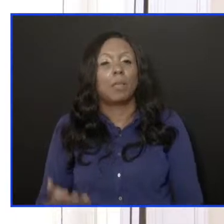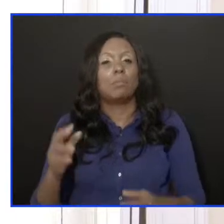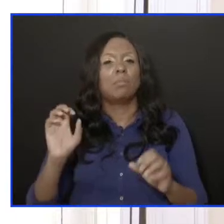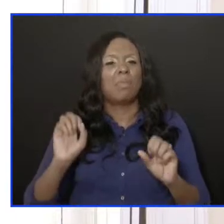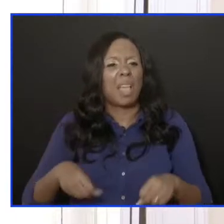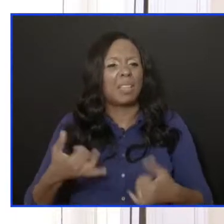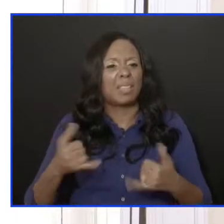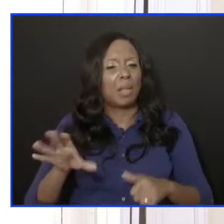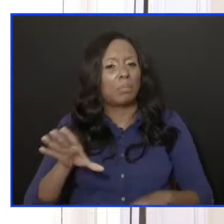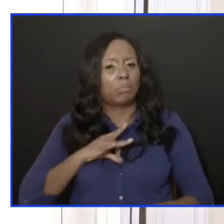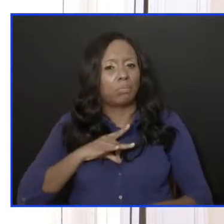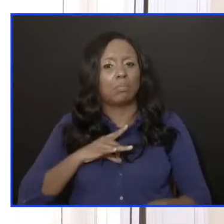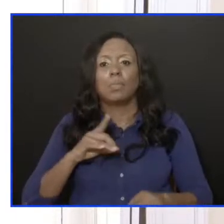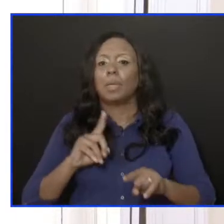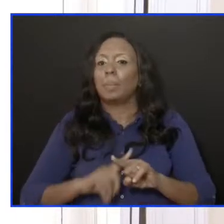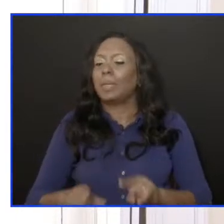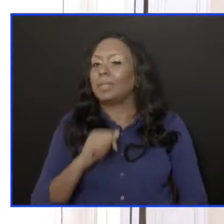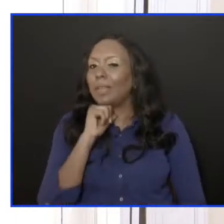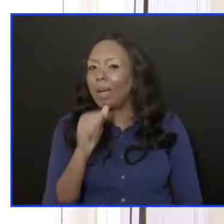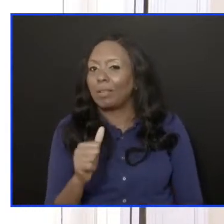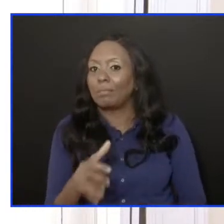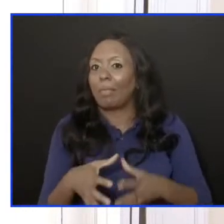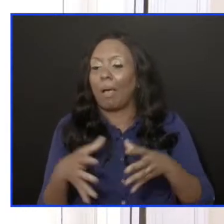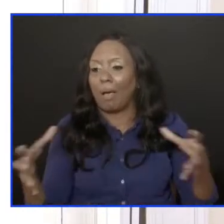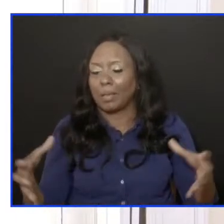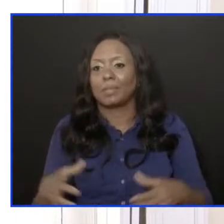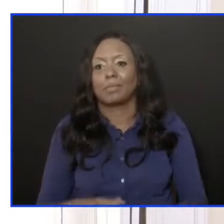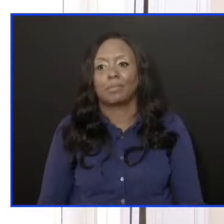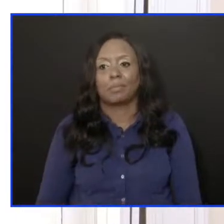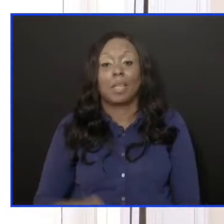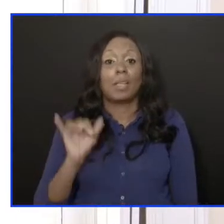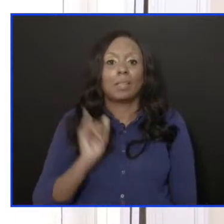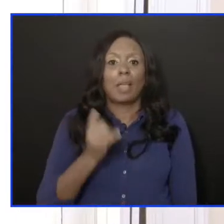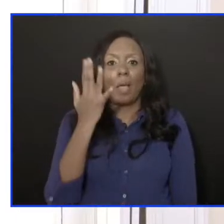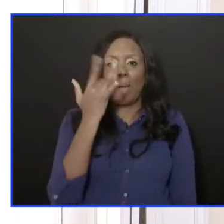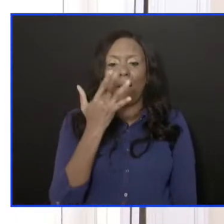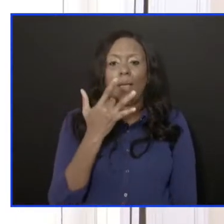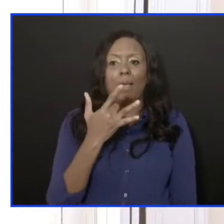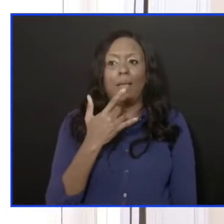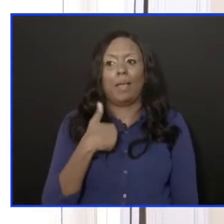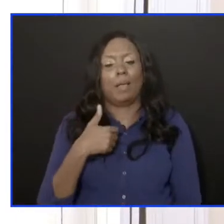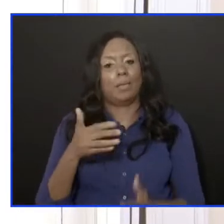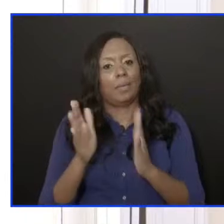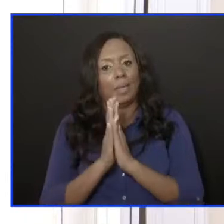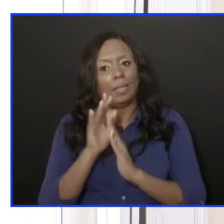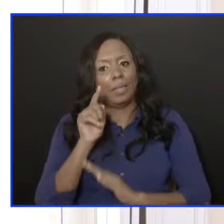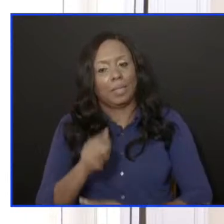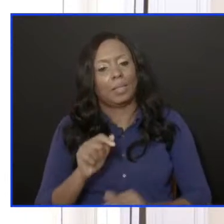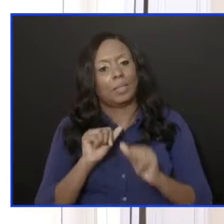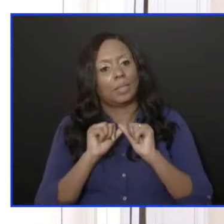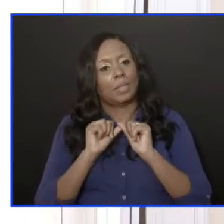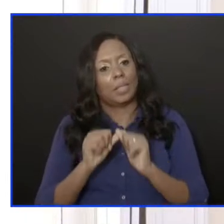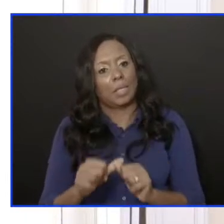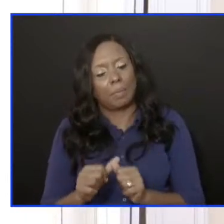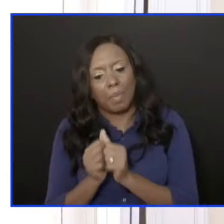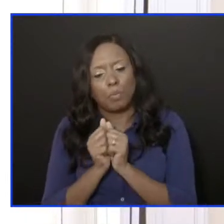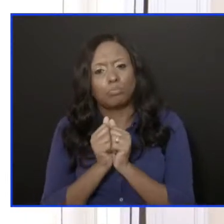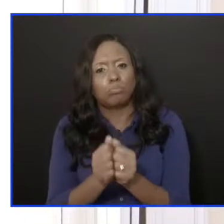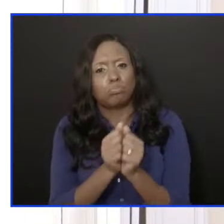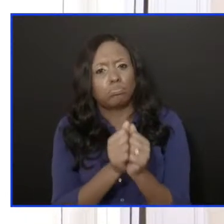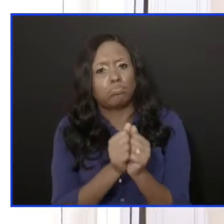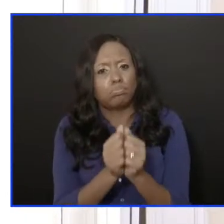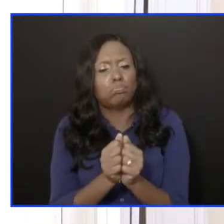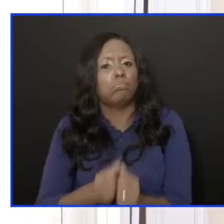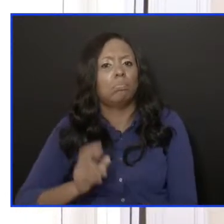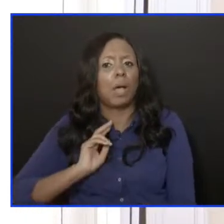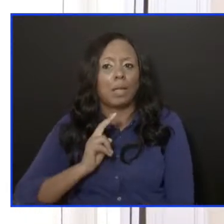with the virus. Against that backdrop, therefore, I ask all Barbadians to continue to walk with us in the direction in which you